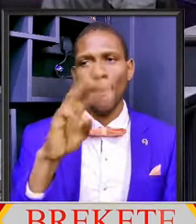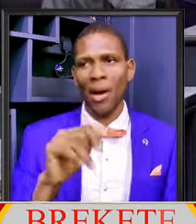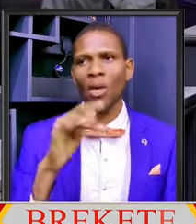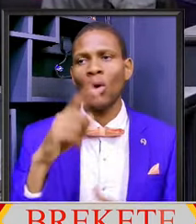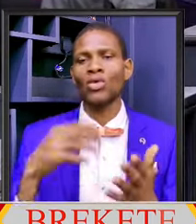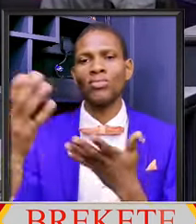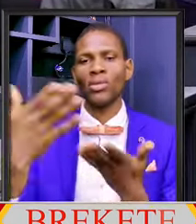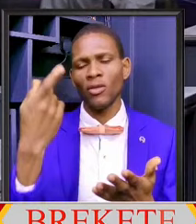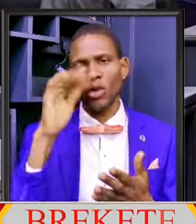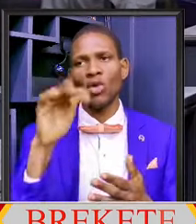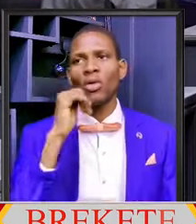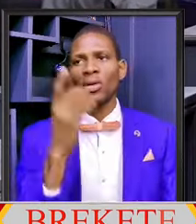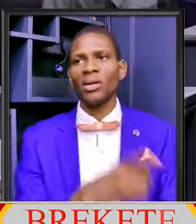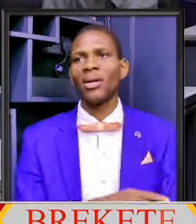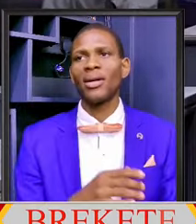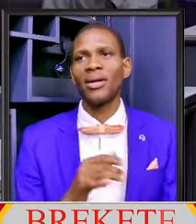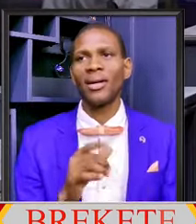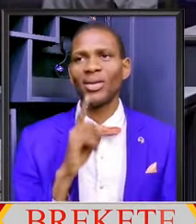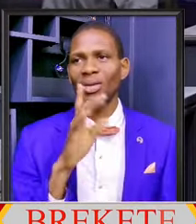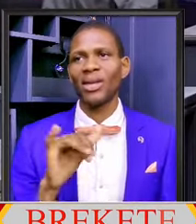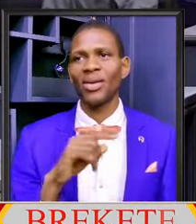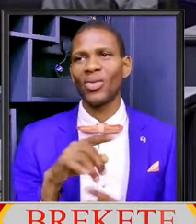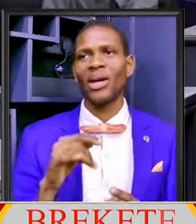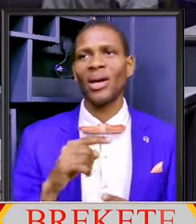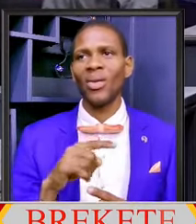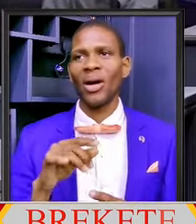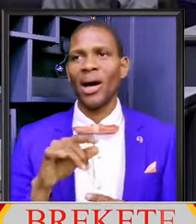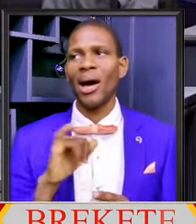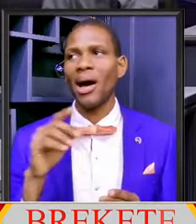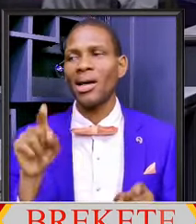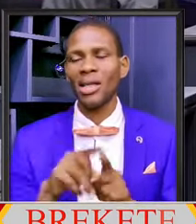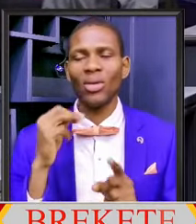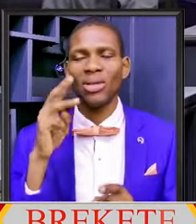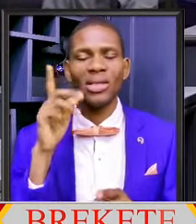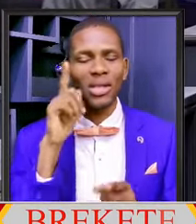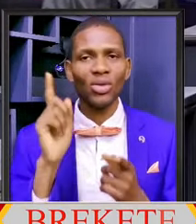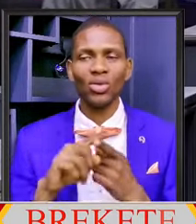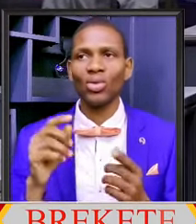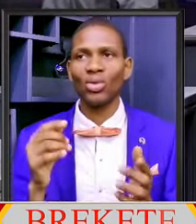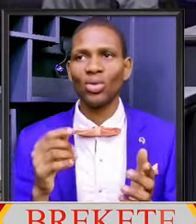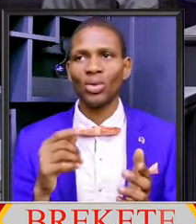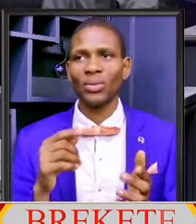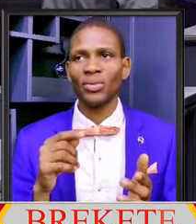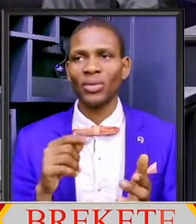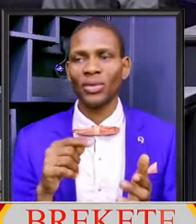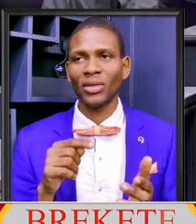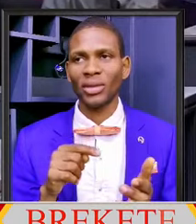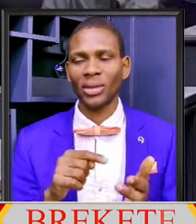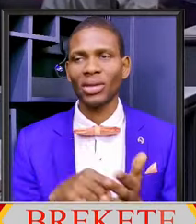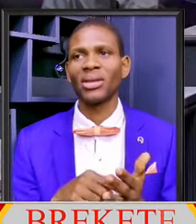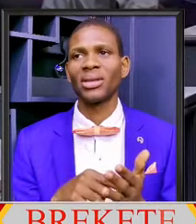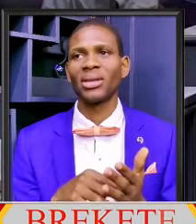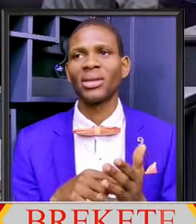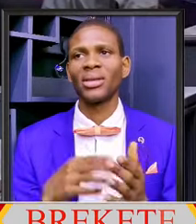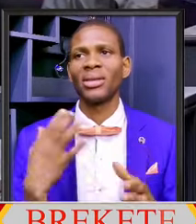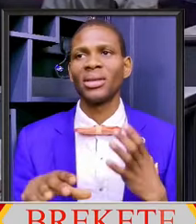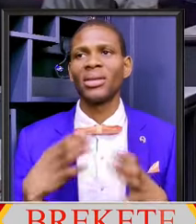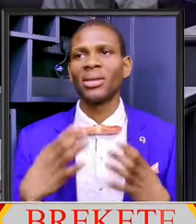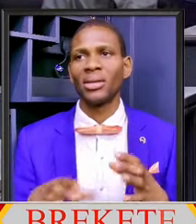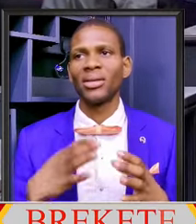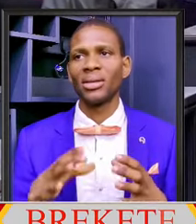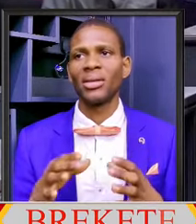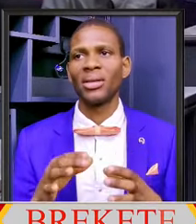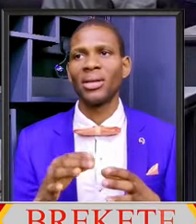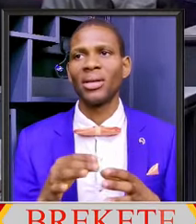do you carry come for your daughter? Actually, when I was listening to this very particular